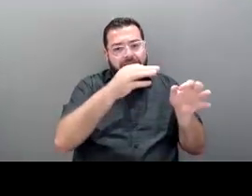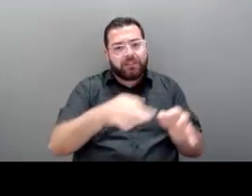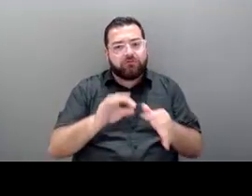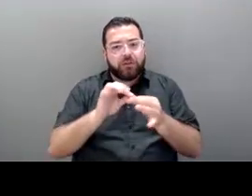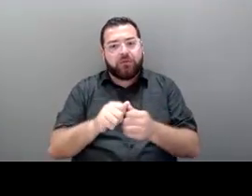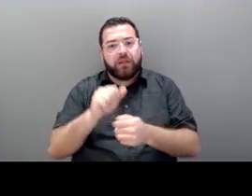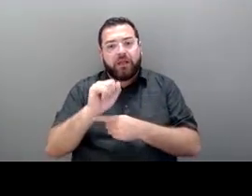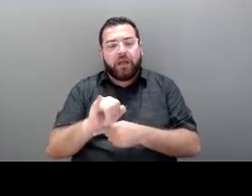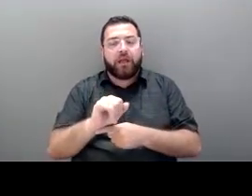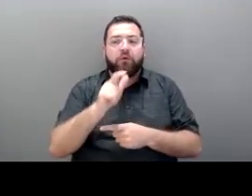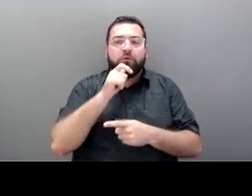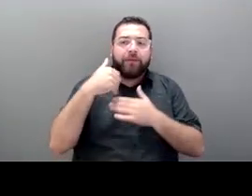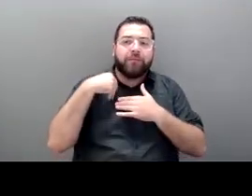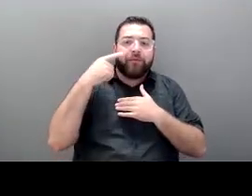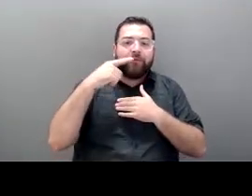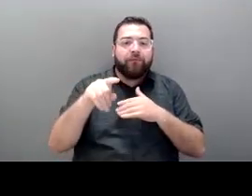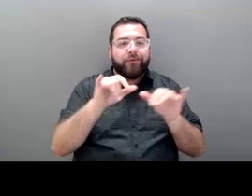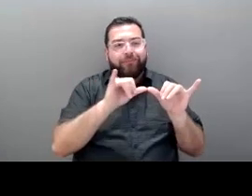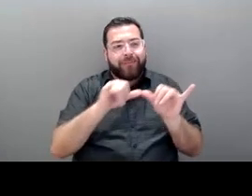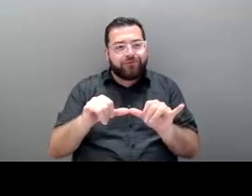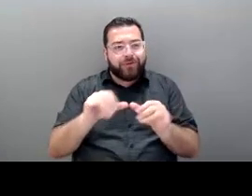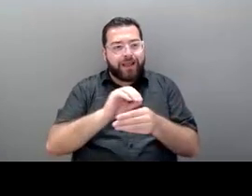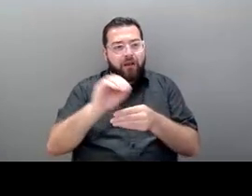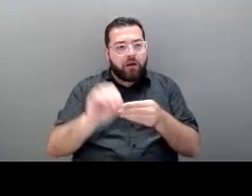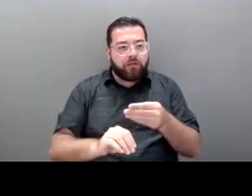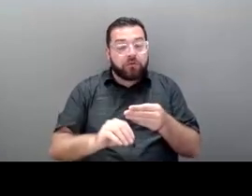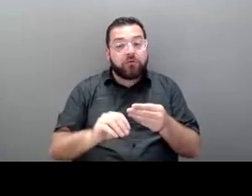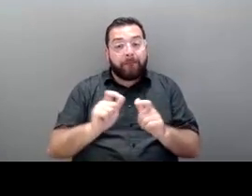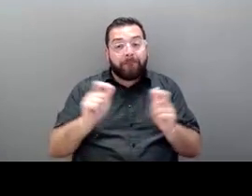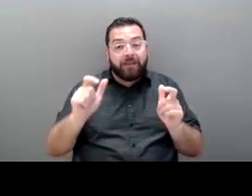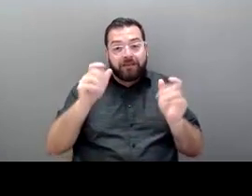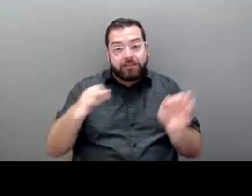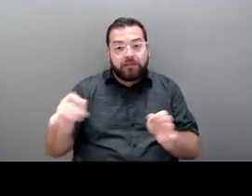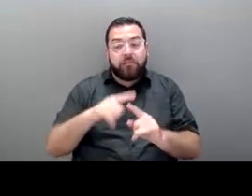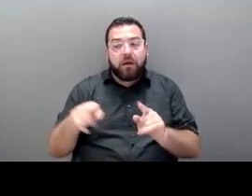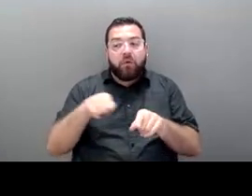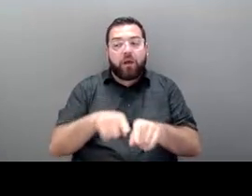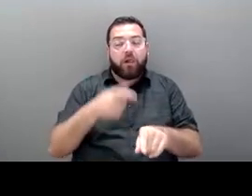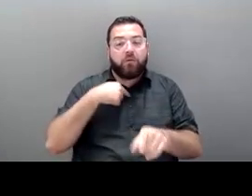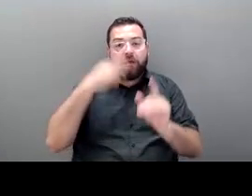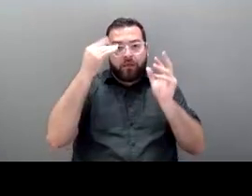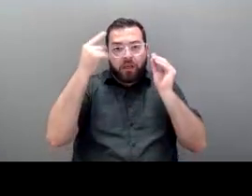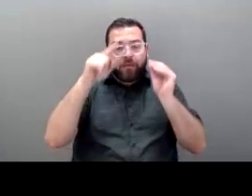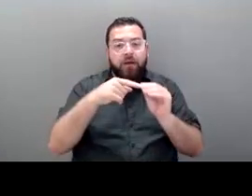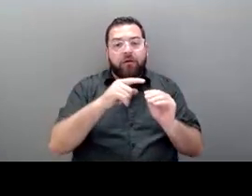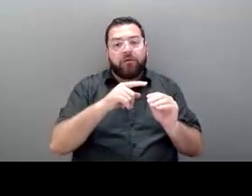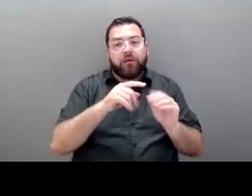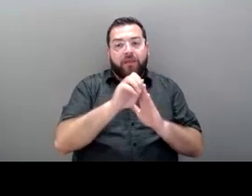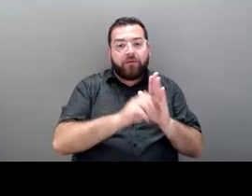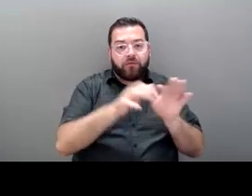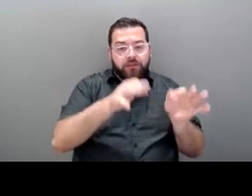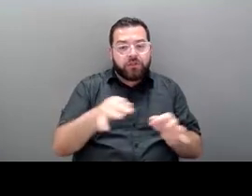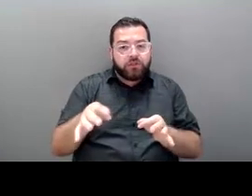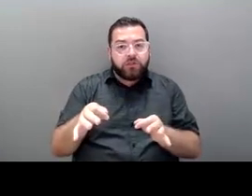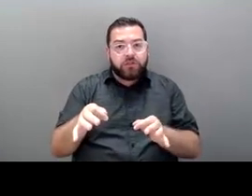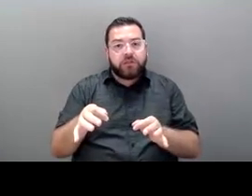et cetera. So those are really bigger issues, but I think as we think about kind of ethical decisions that we want to make, and I want to just